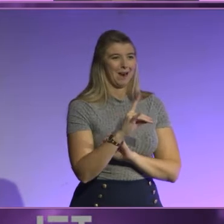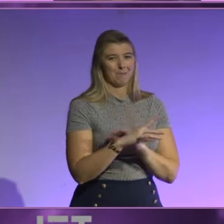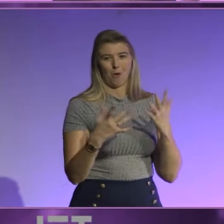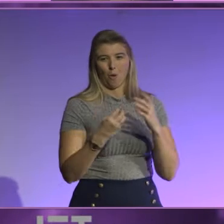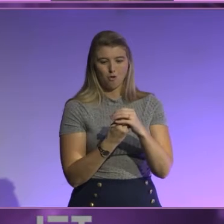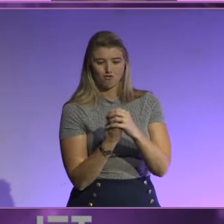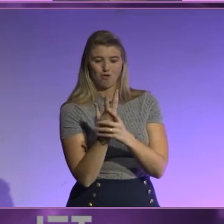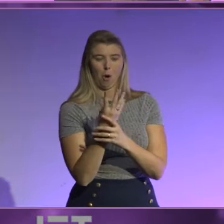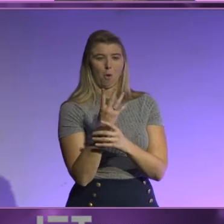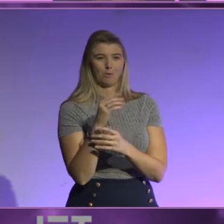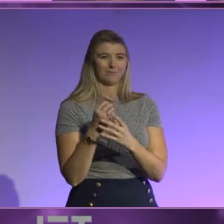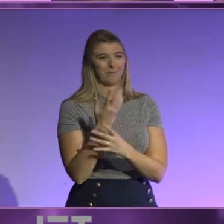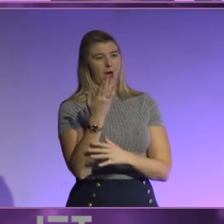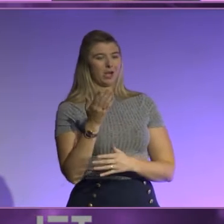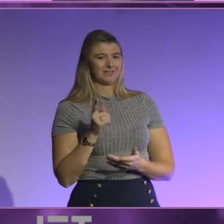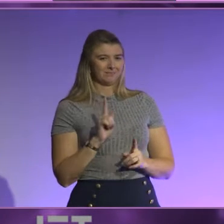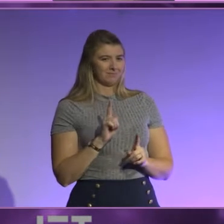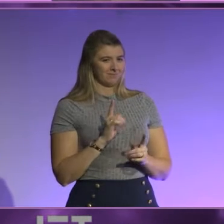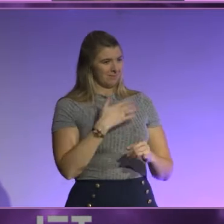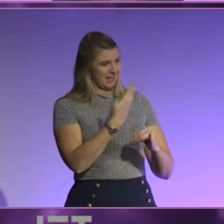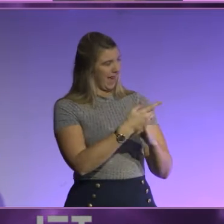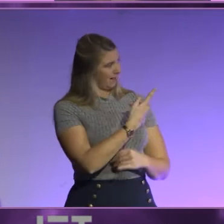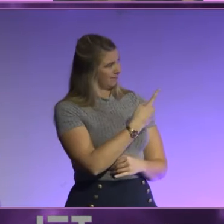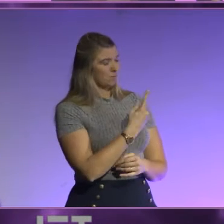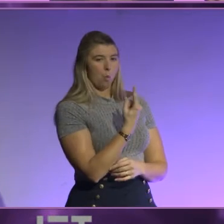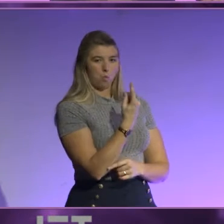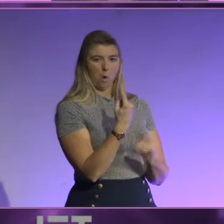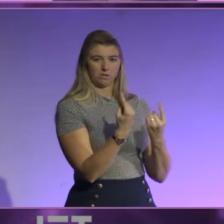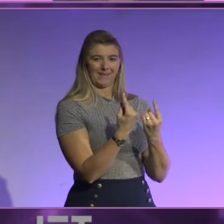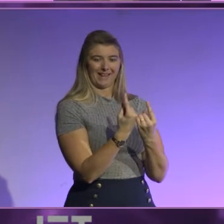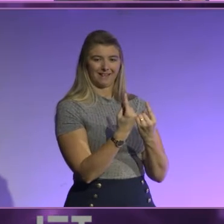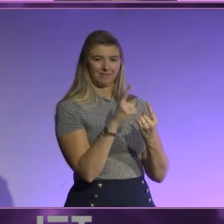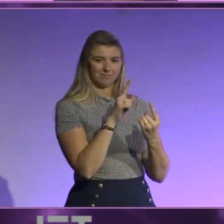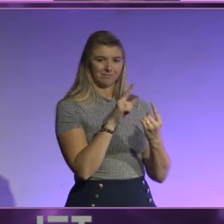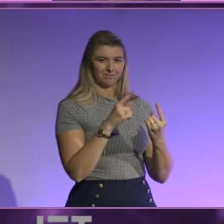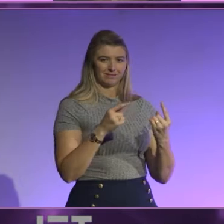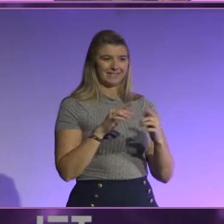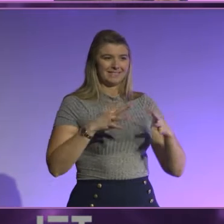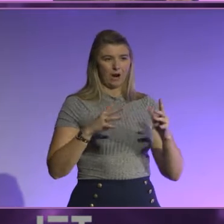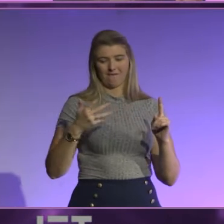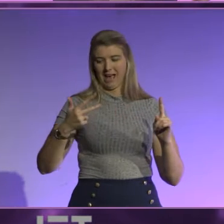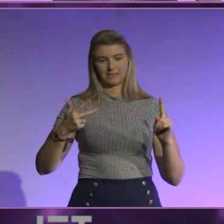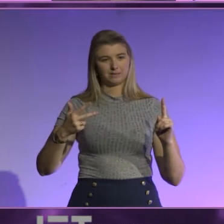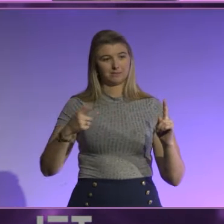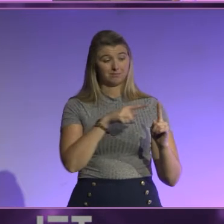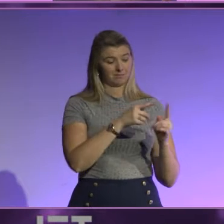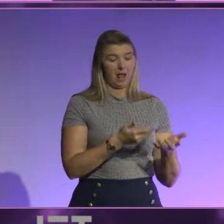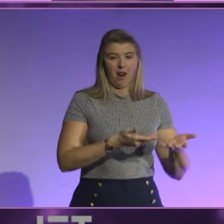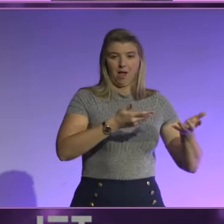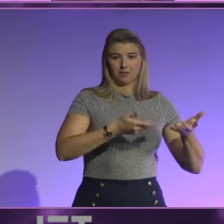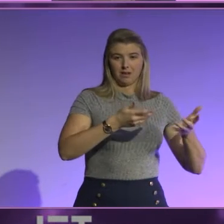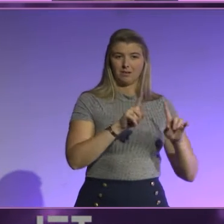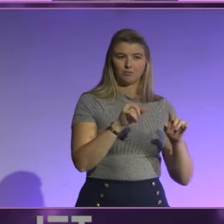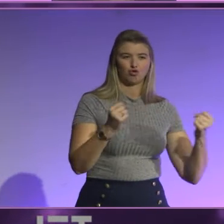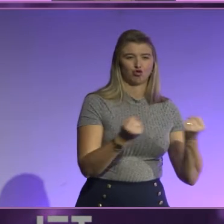plant. But the end result is that it's a single component doing the job of 8. It's 40% lighter and 20% stronger.